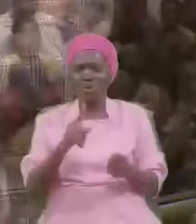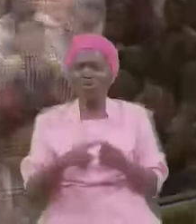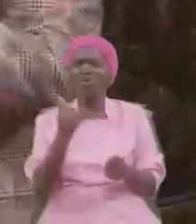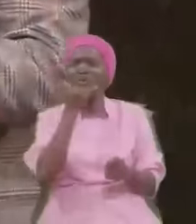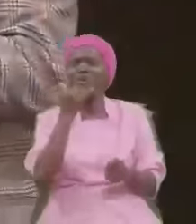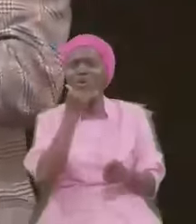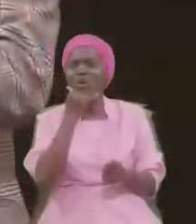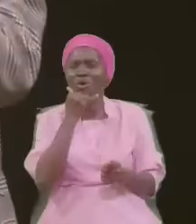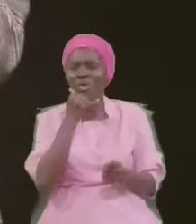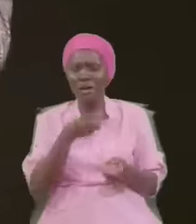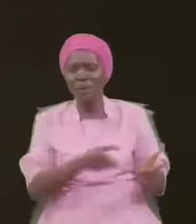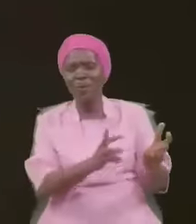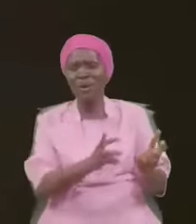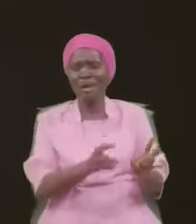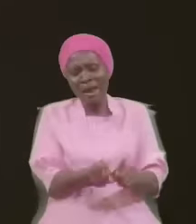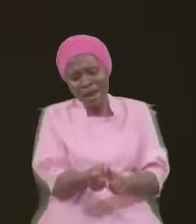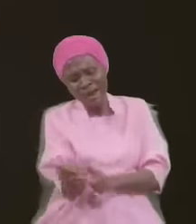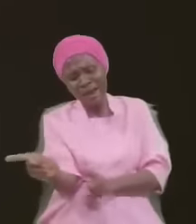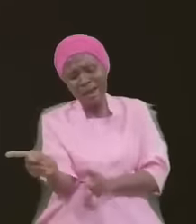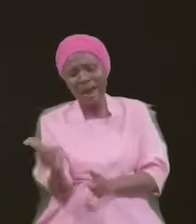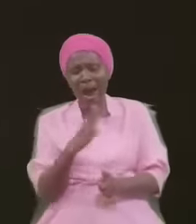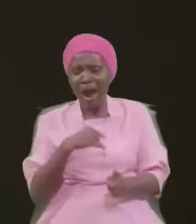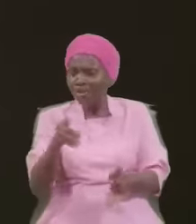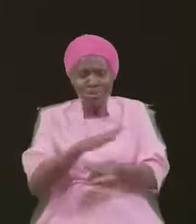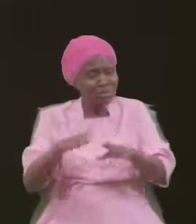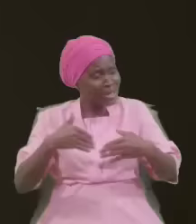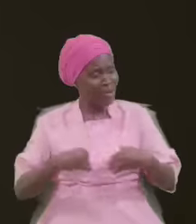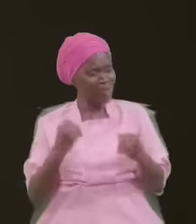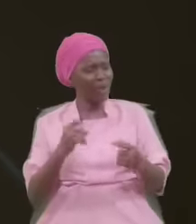against that driving spirit. Tell him,